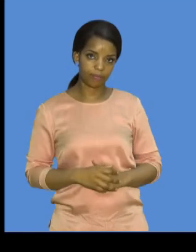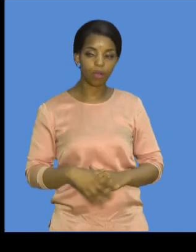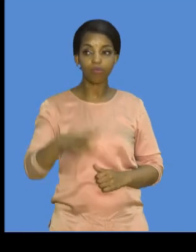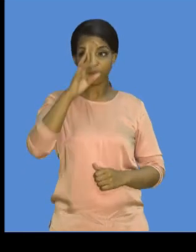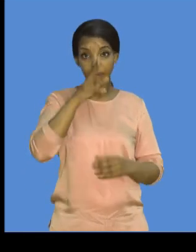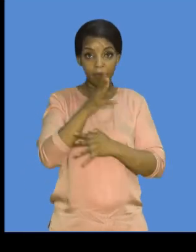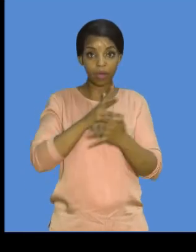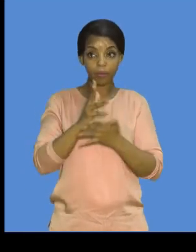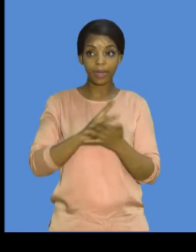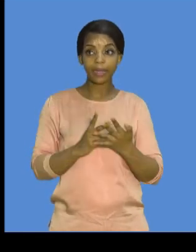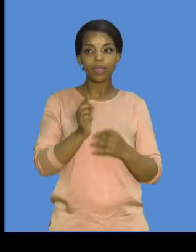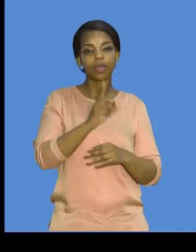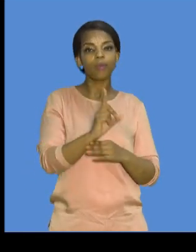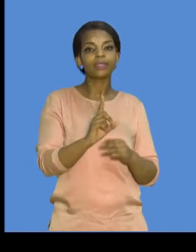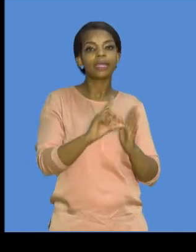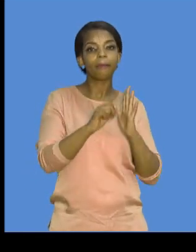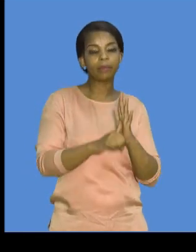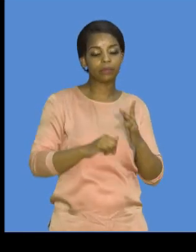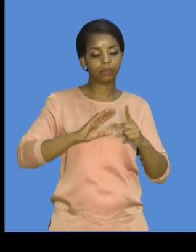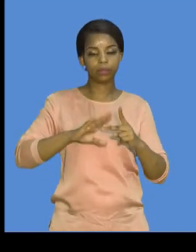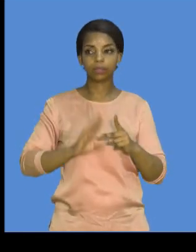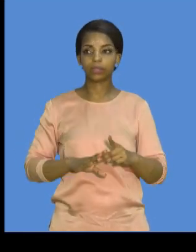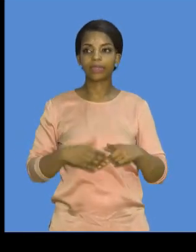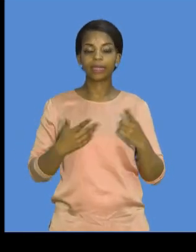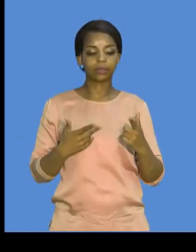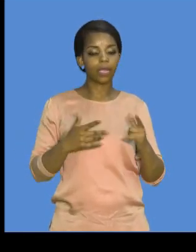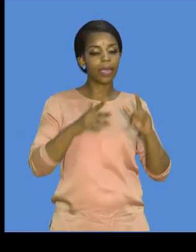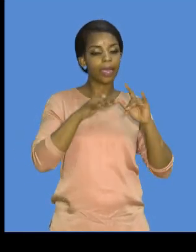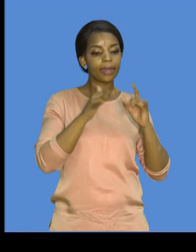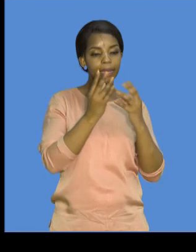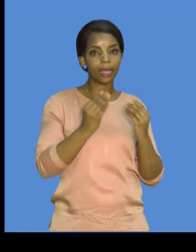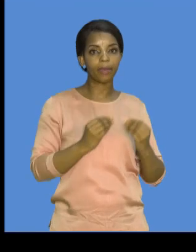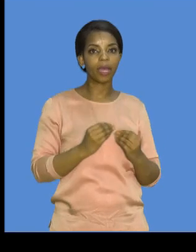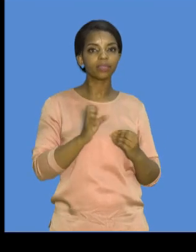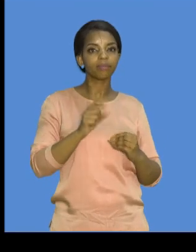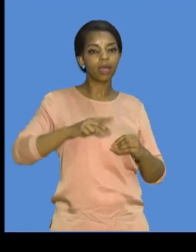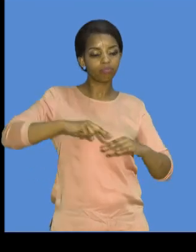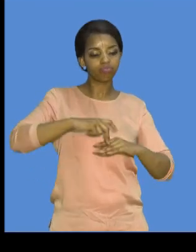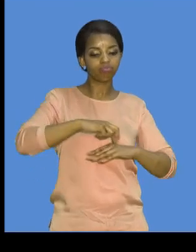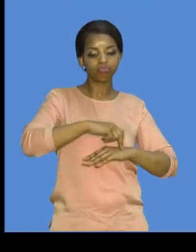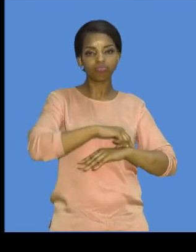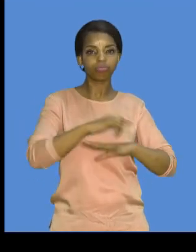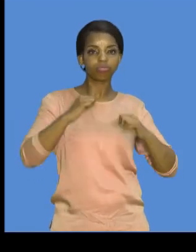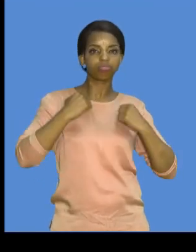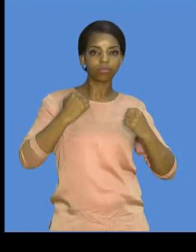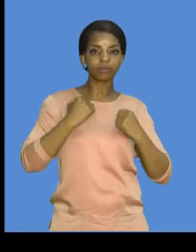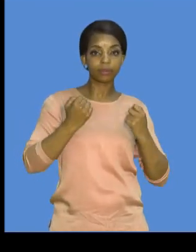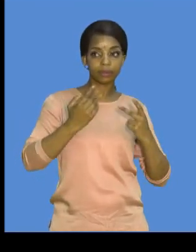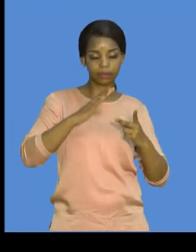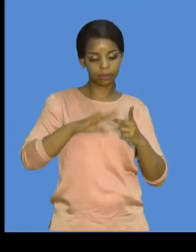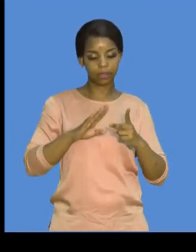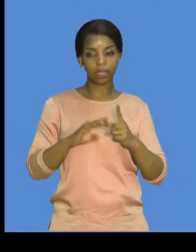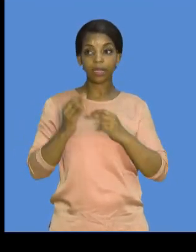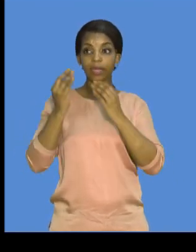society we spoke about that that walking exercise that we looked at, and then under the finance context